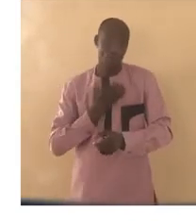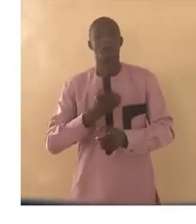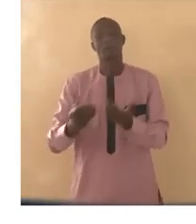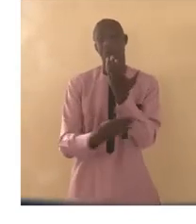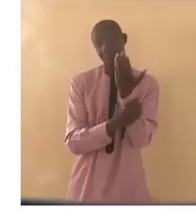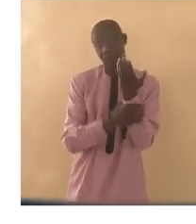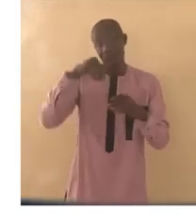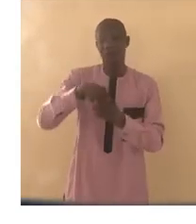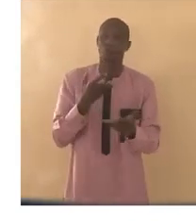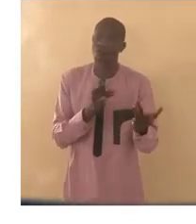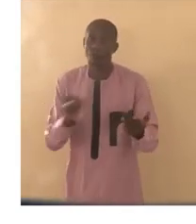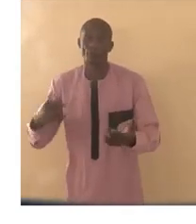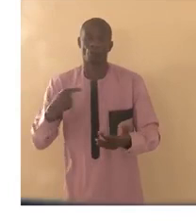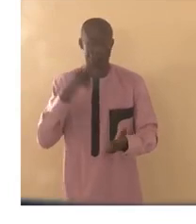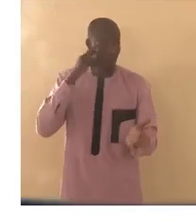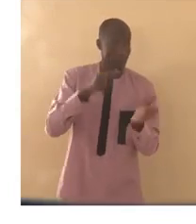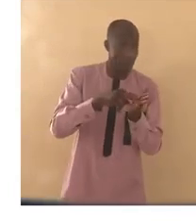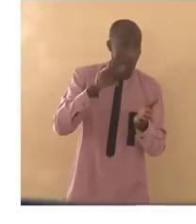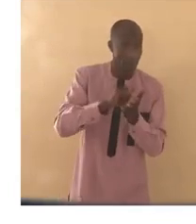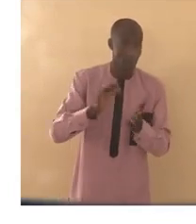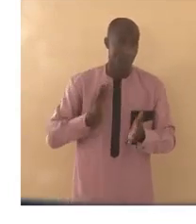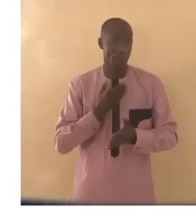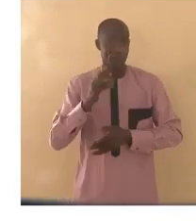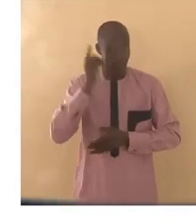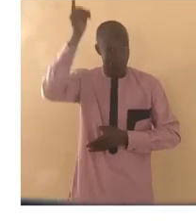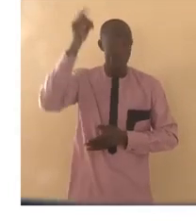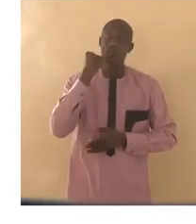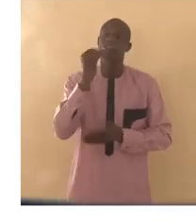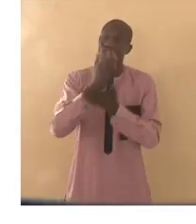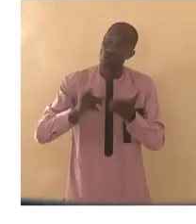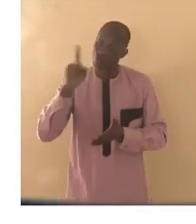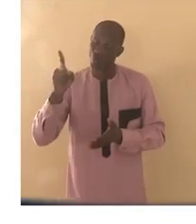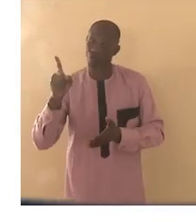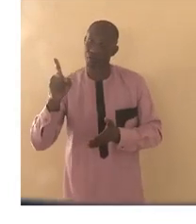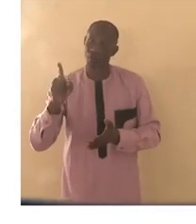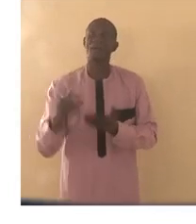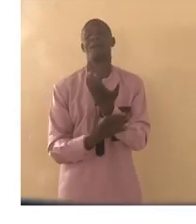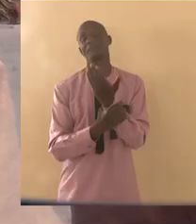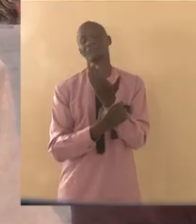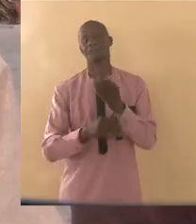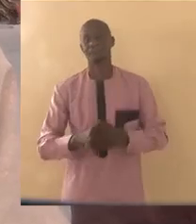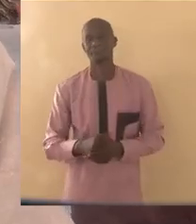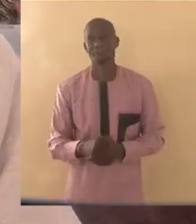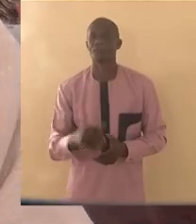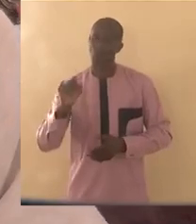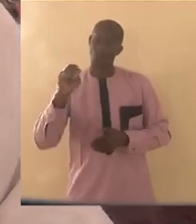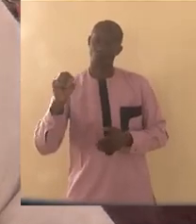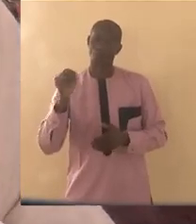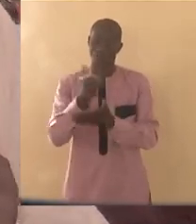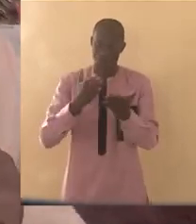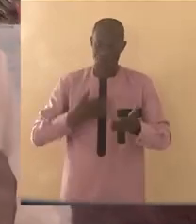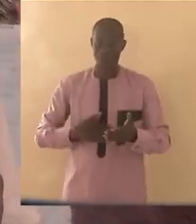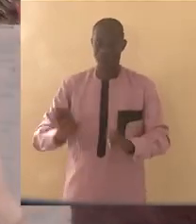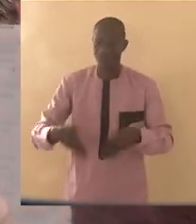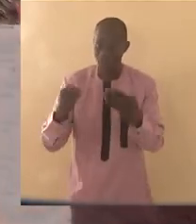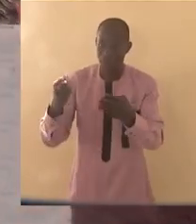In waiting, we recognize that our destiny is in someone else's hand. So if somebody